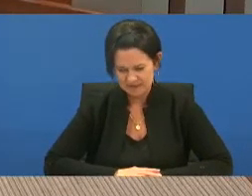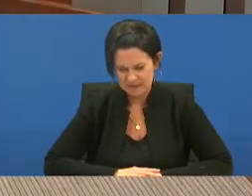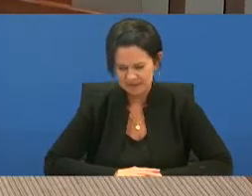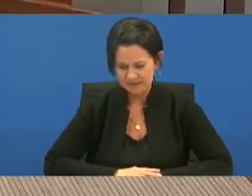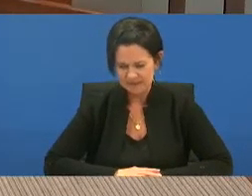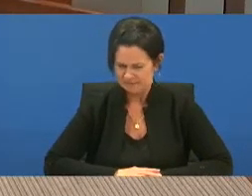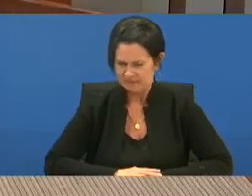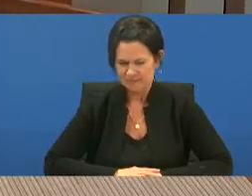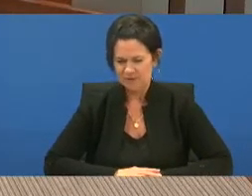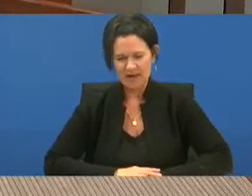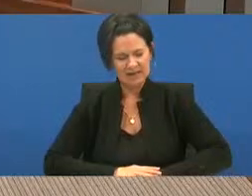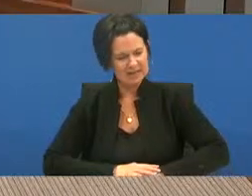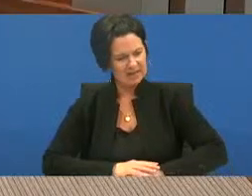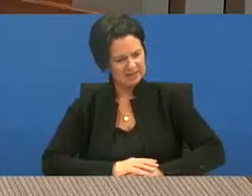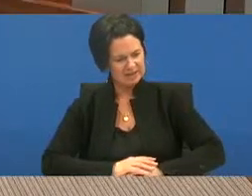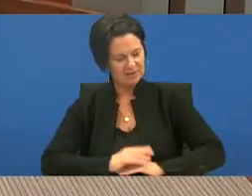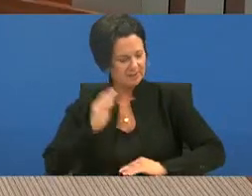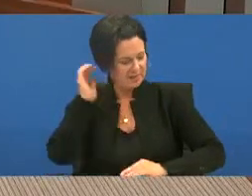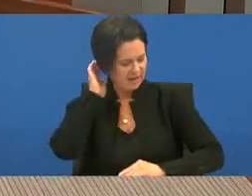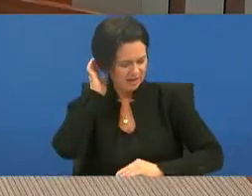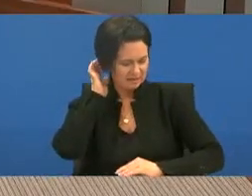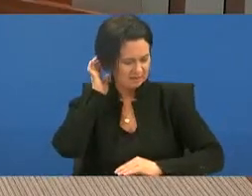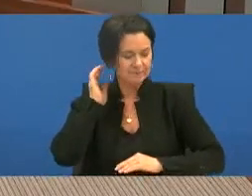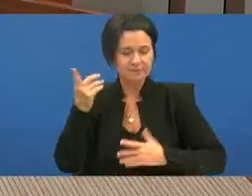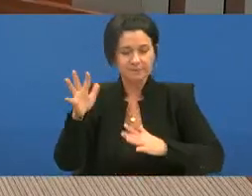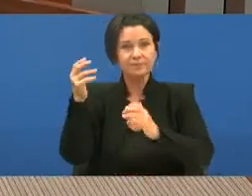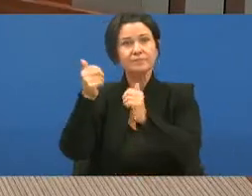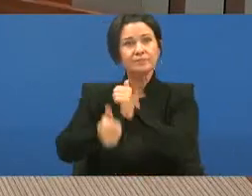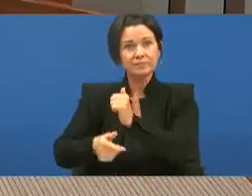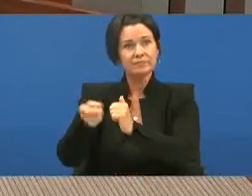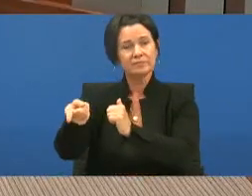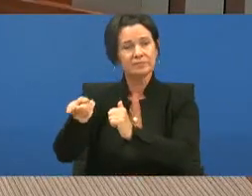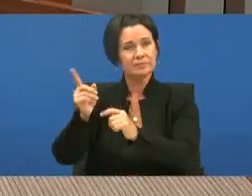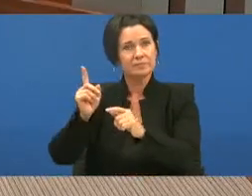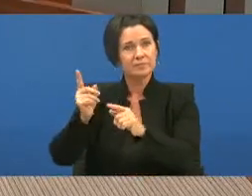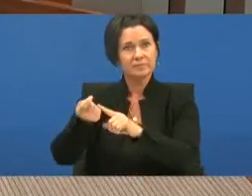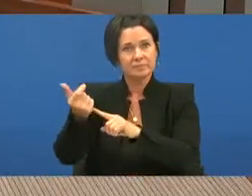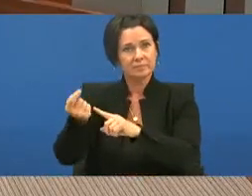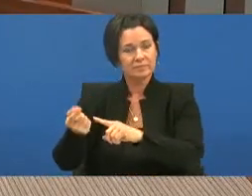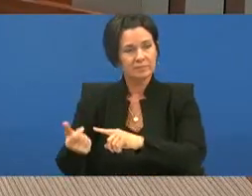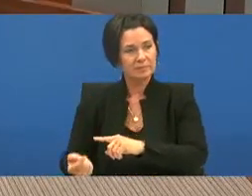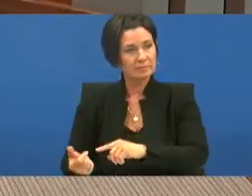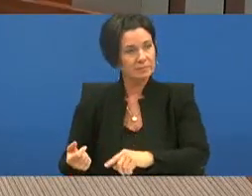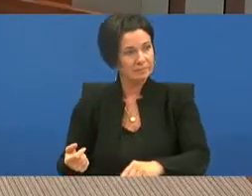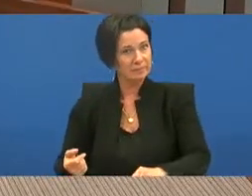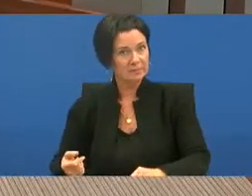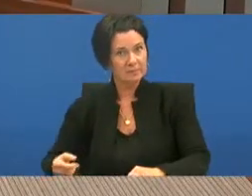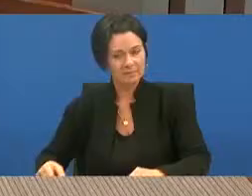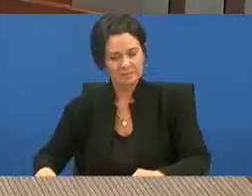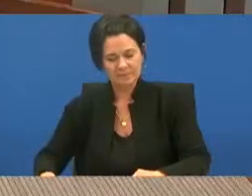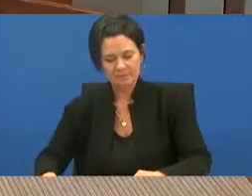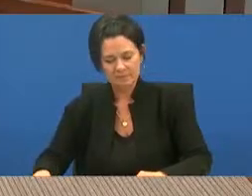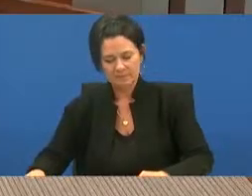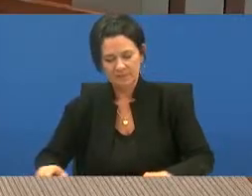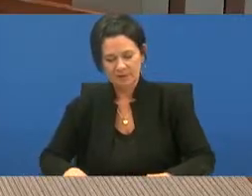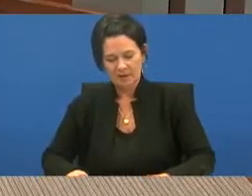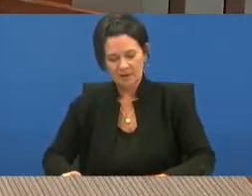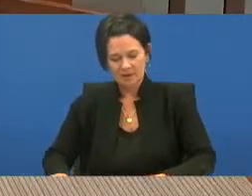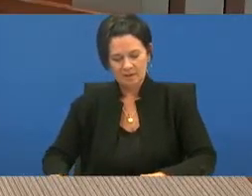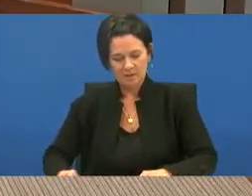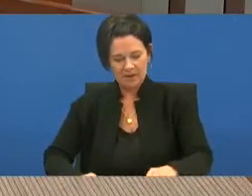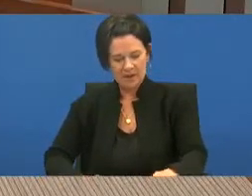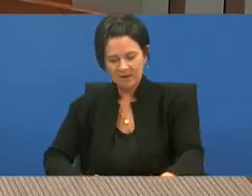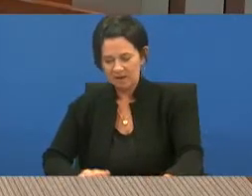All right. Motion carries. We're going to take items 69 through 71 together. Item 69, authorizing